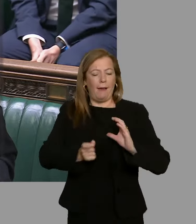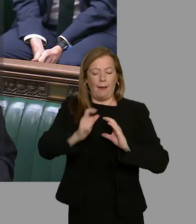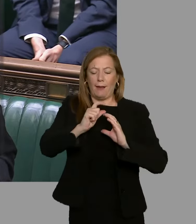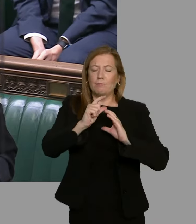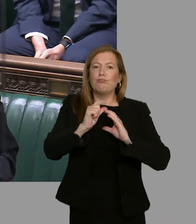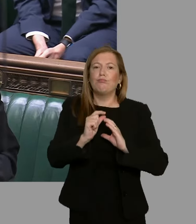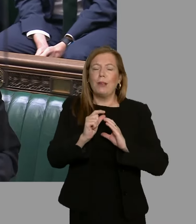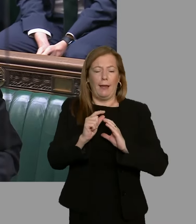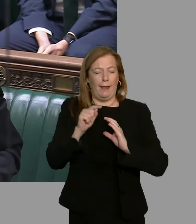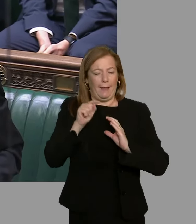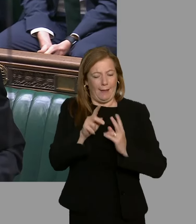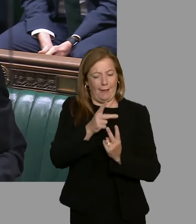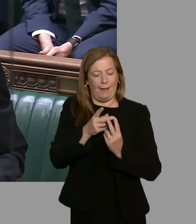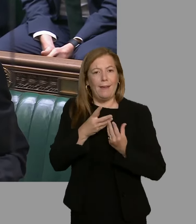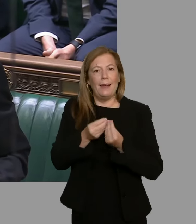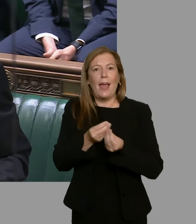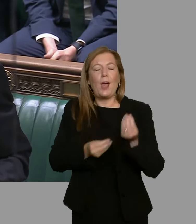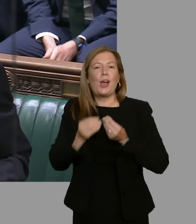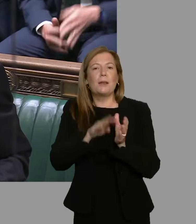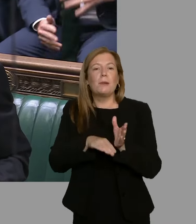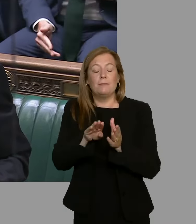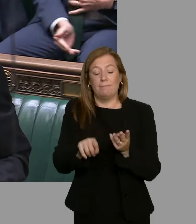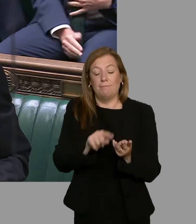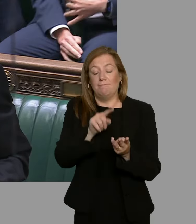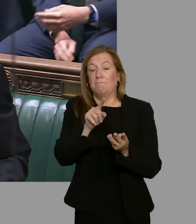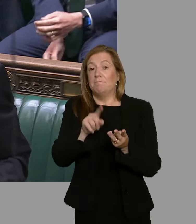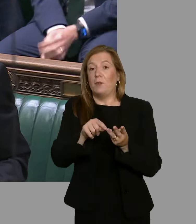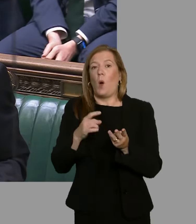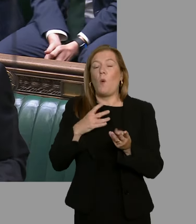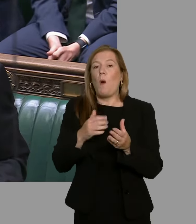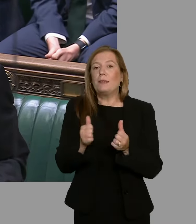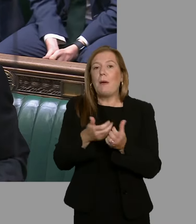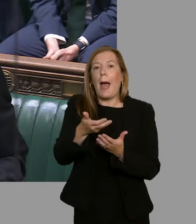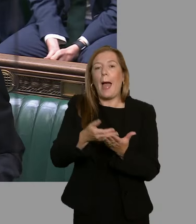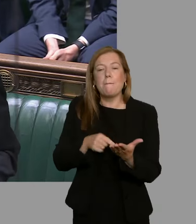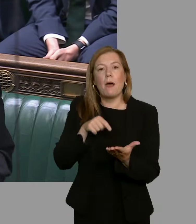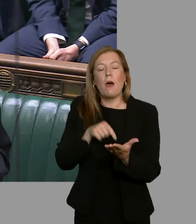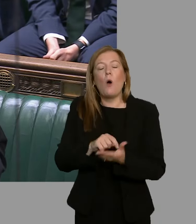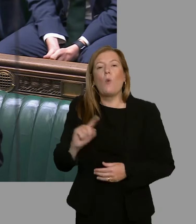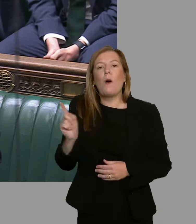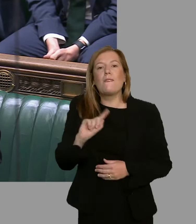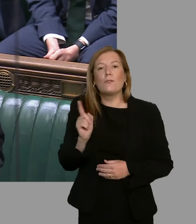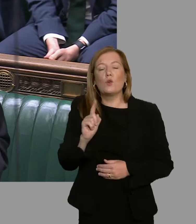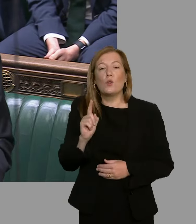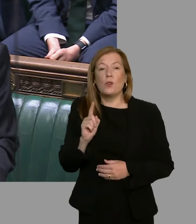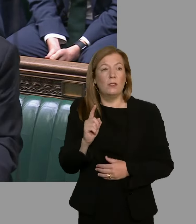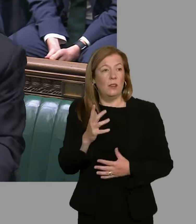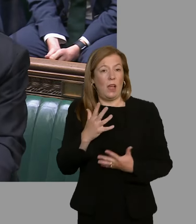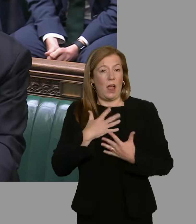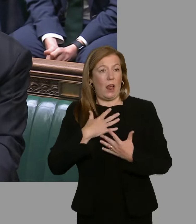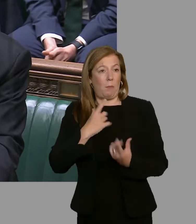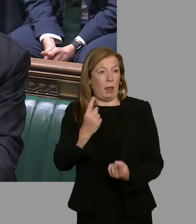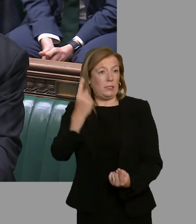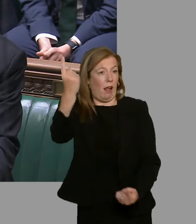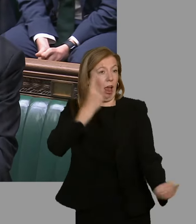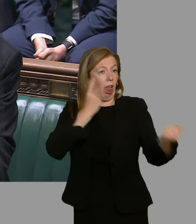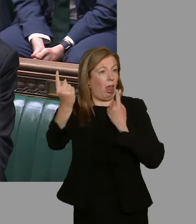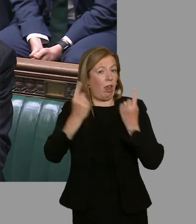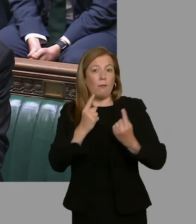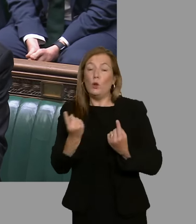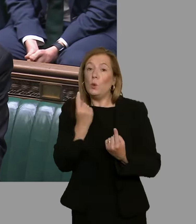paper setting out how this government will end the open borders experiment of the party opposite, bringing net migration down, backing